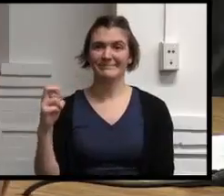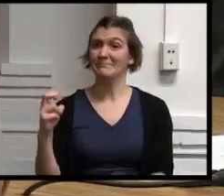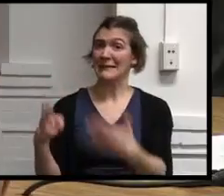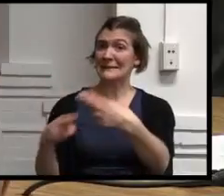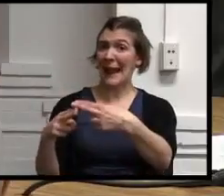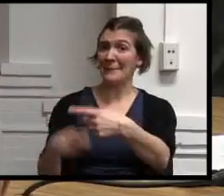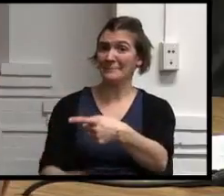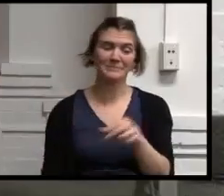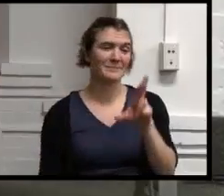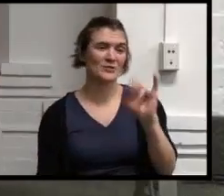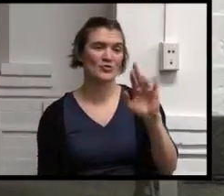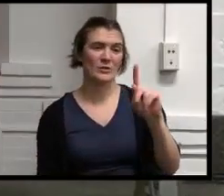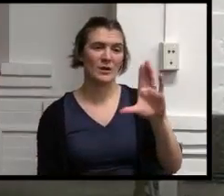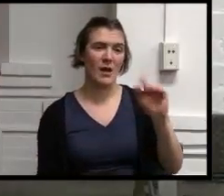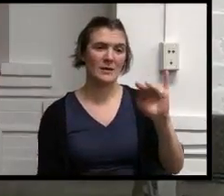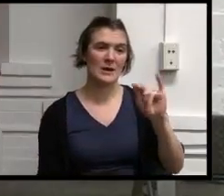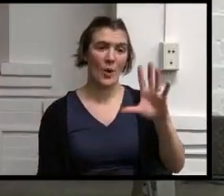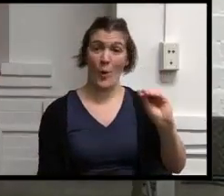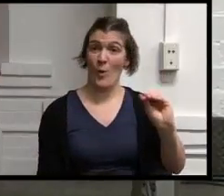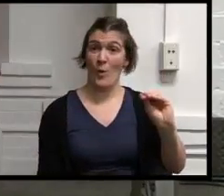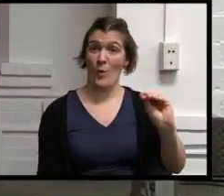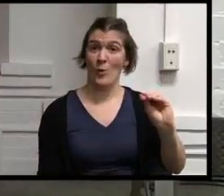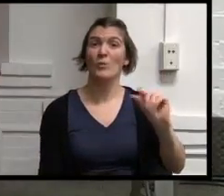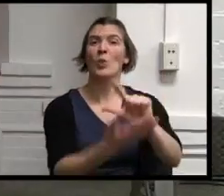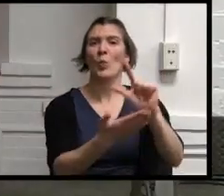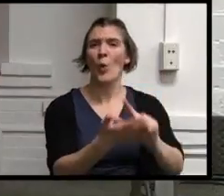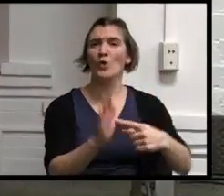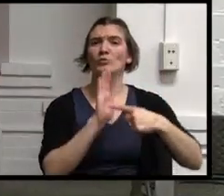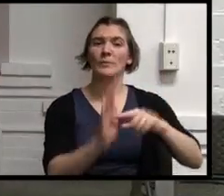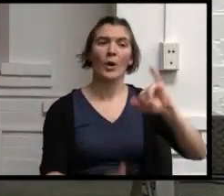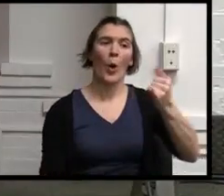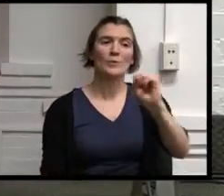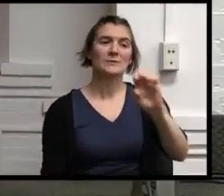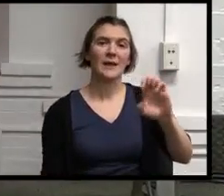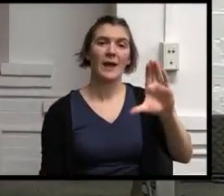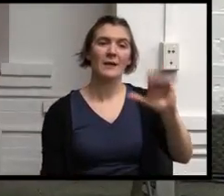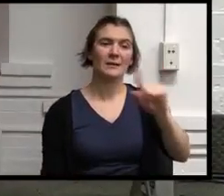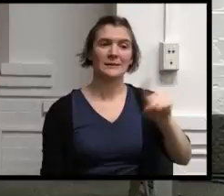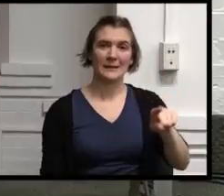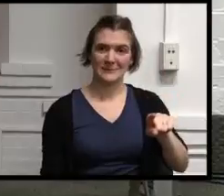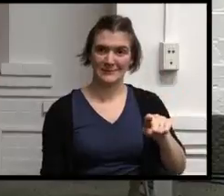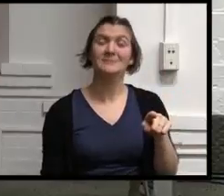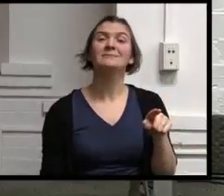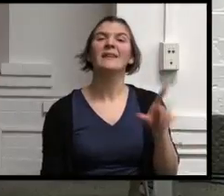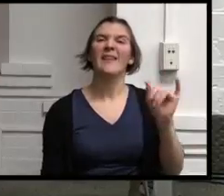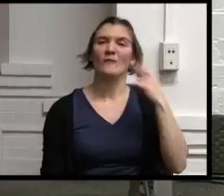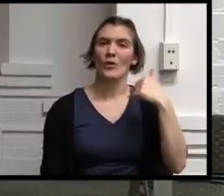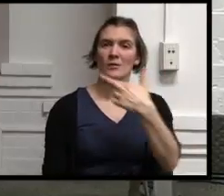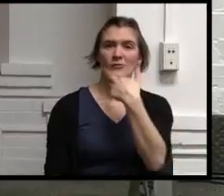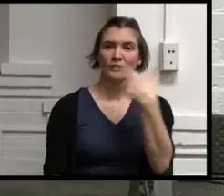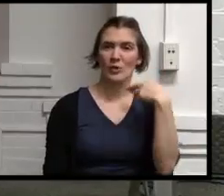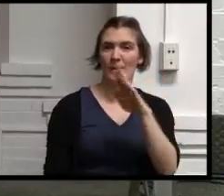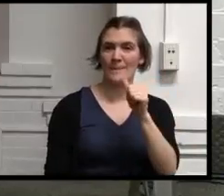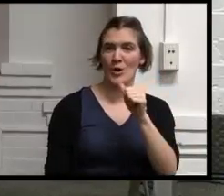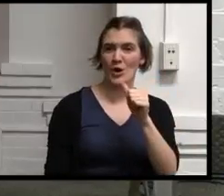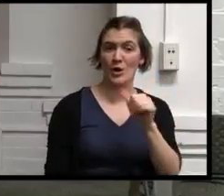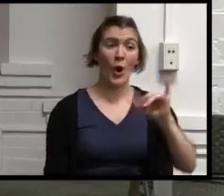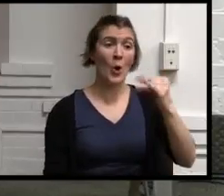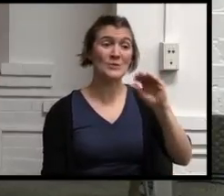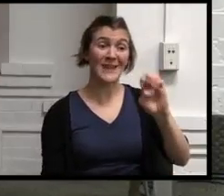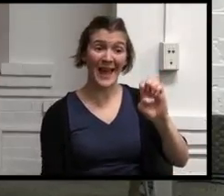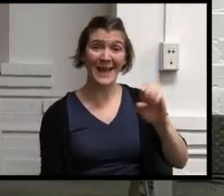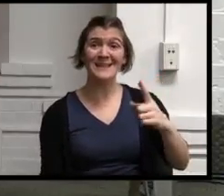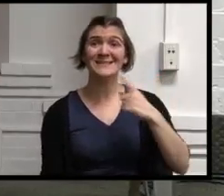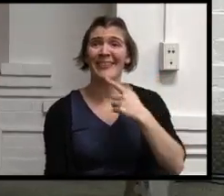Tell us your name, please. My name is Rick Contino, and I represent Jose Diaz and Casa Diaz. And first off, Jose wants